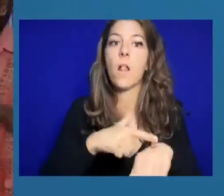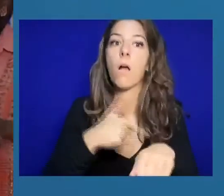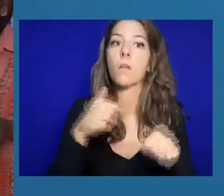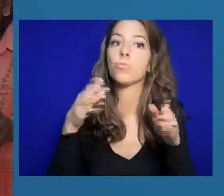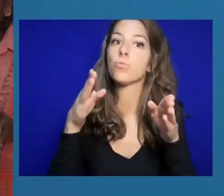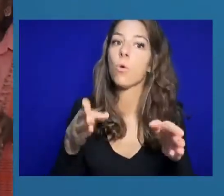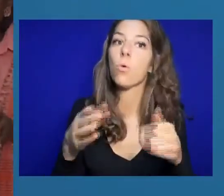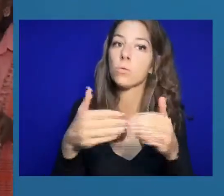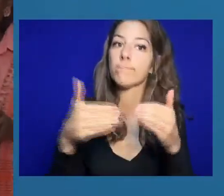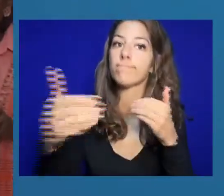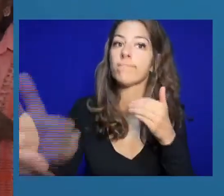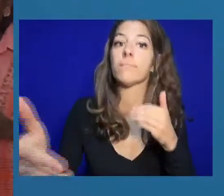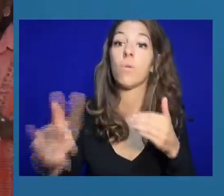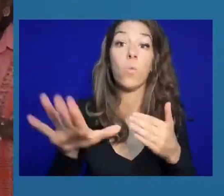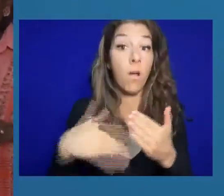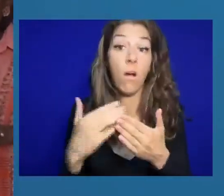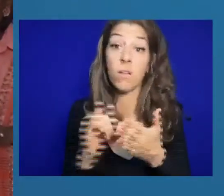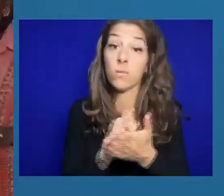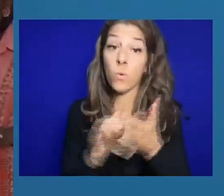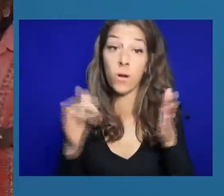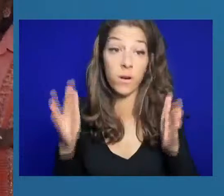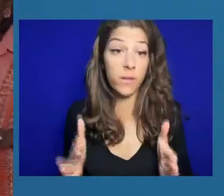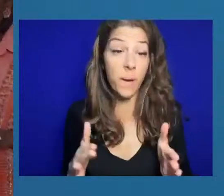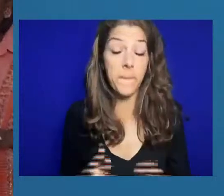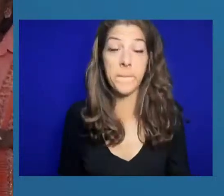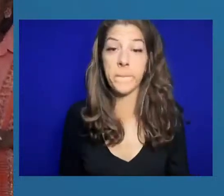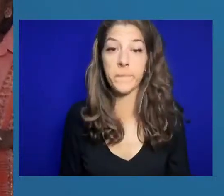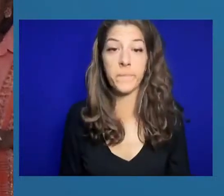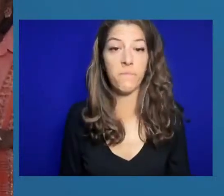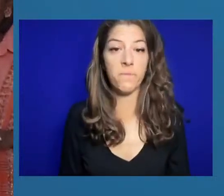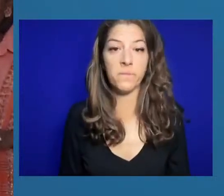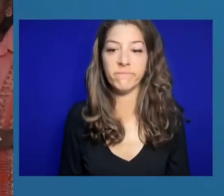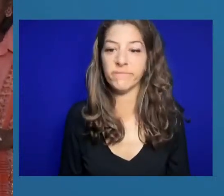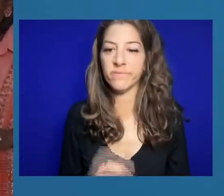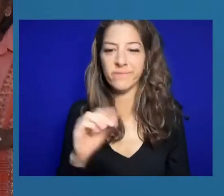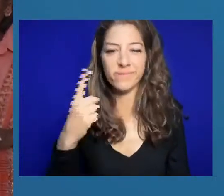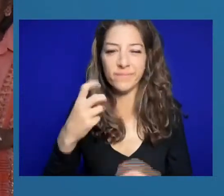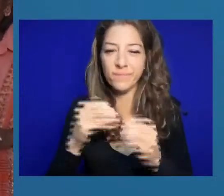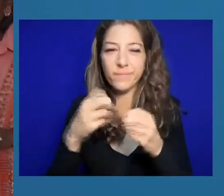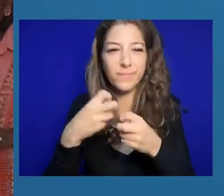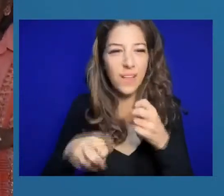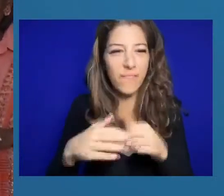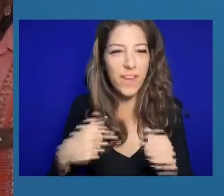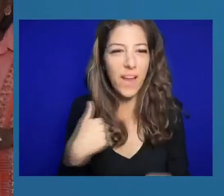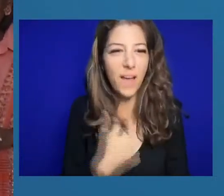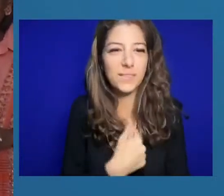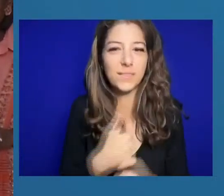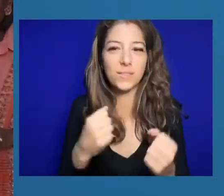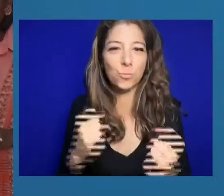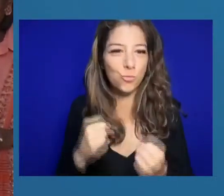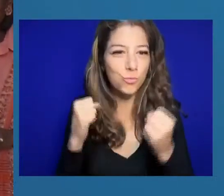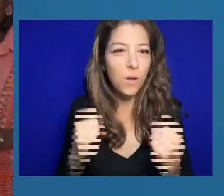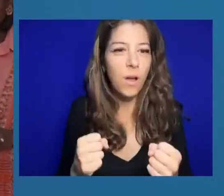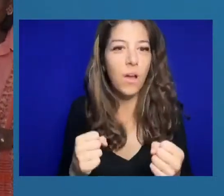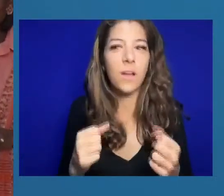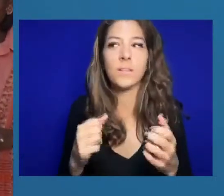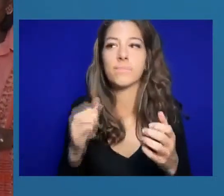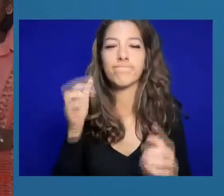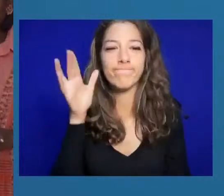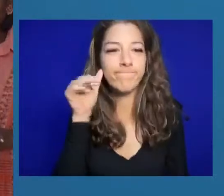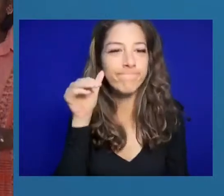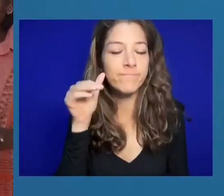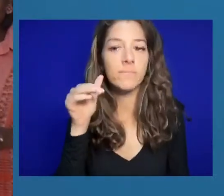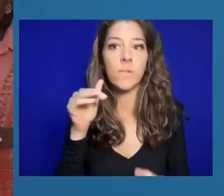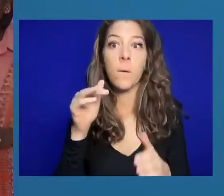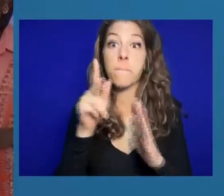you, we're all New Yorkers. There's nobody tougher than us, right? We are strong, we're resilient, and all these